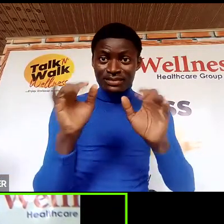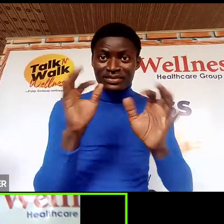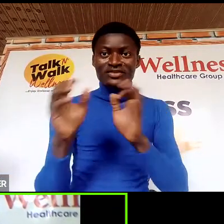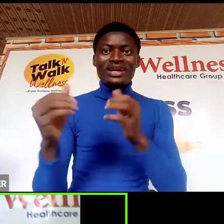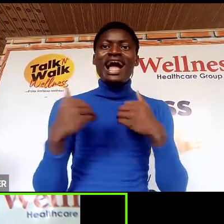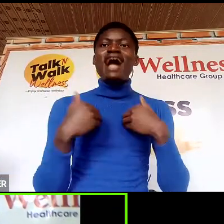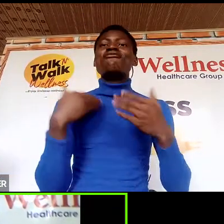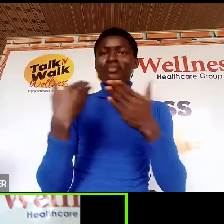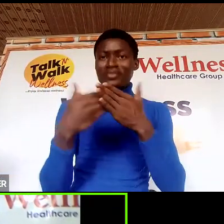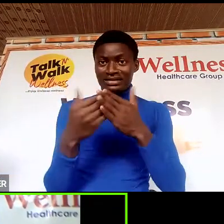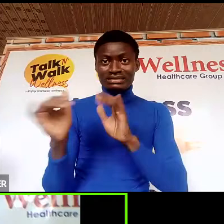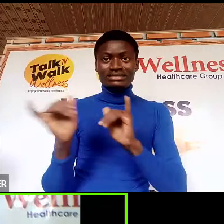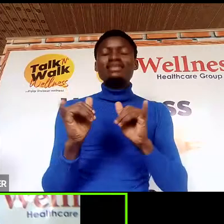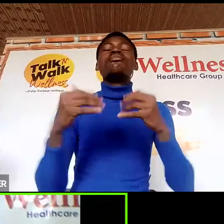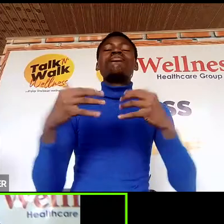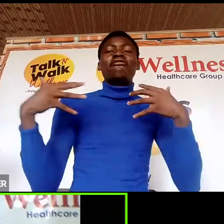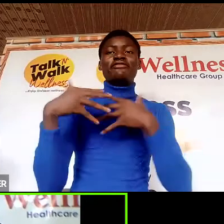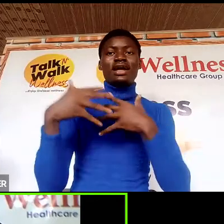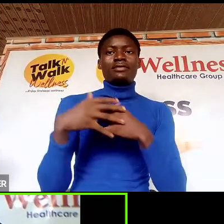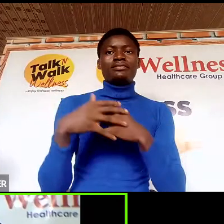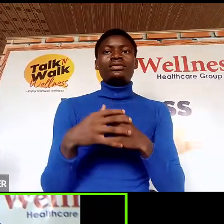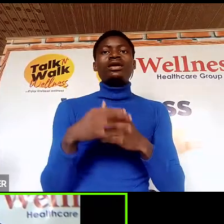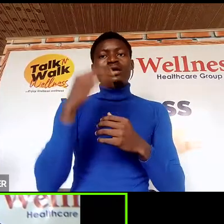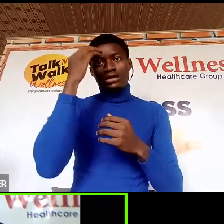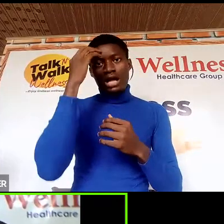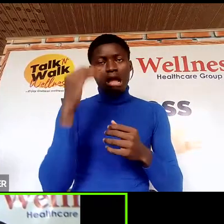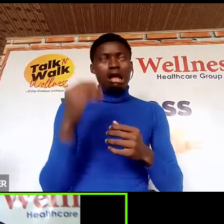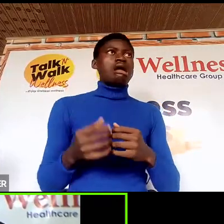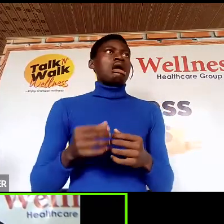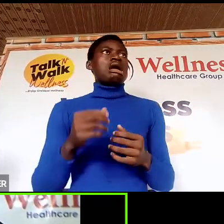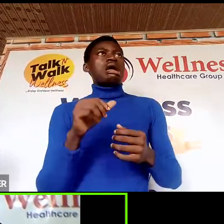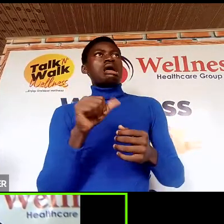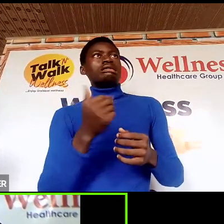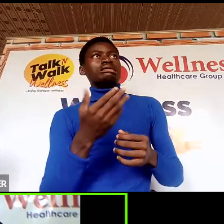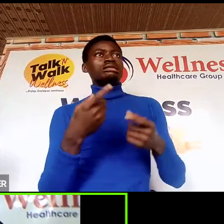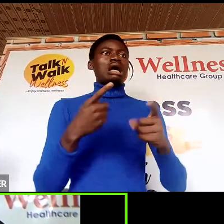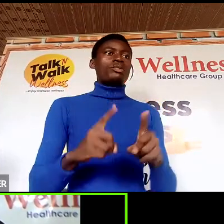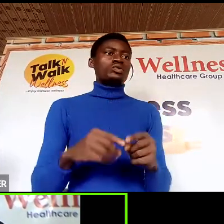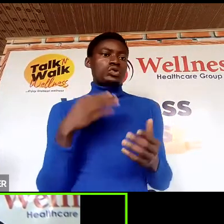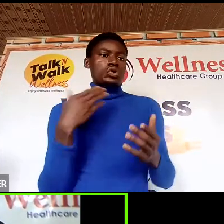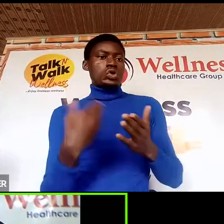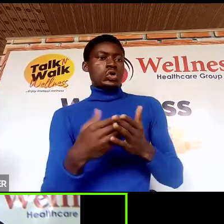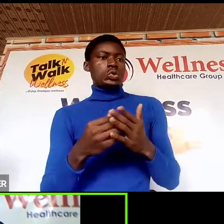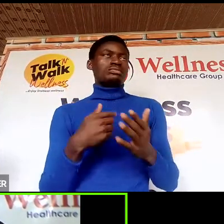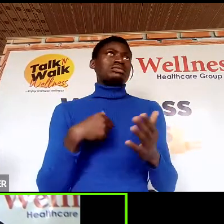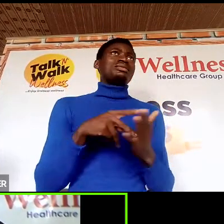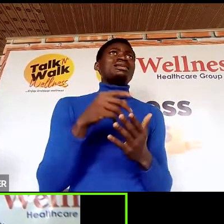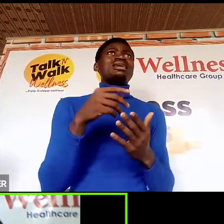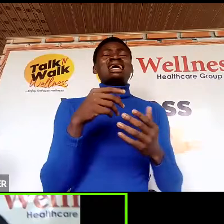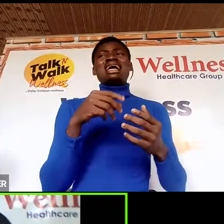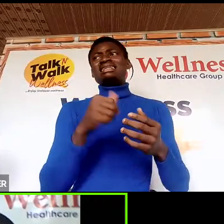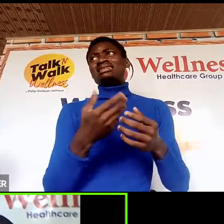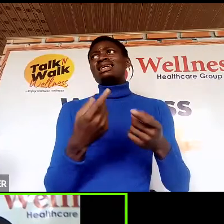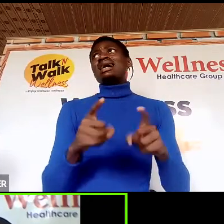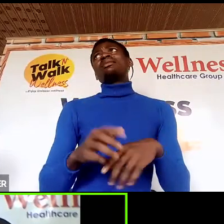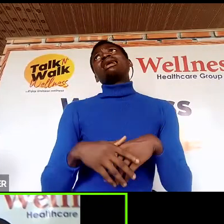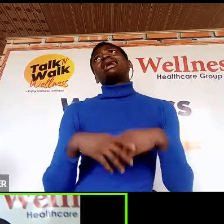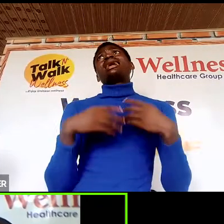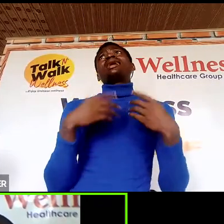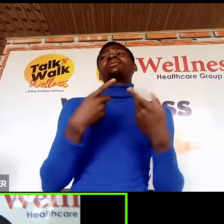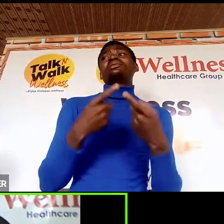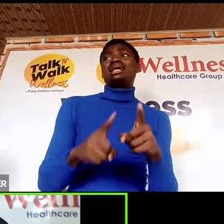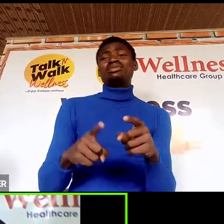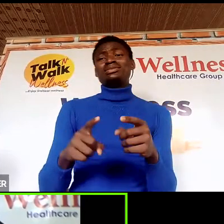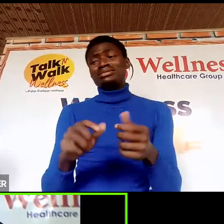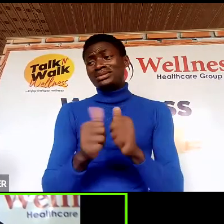so when anything is happening, you now like kilo shell. What's happening is about money. If money can solve it, then there's nothing that should be